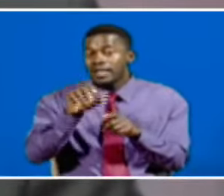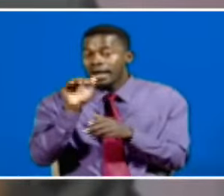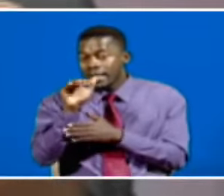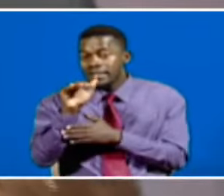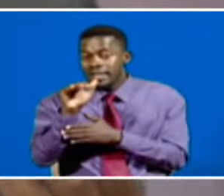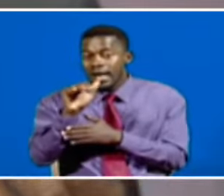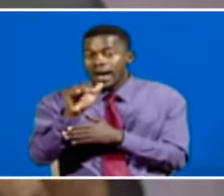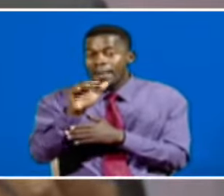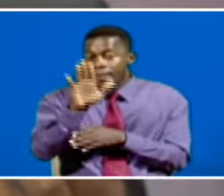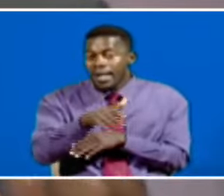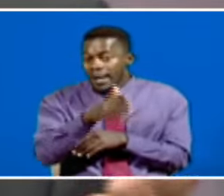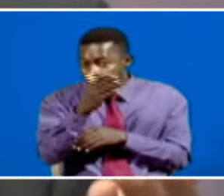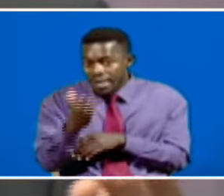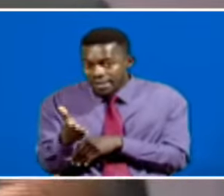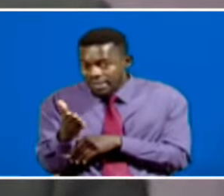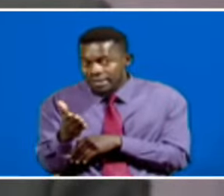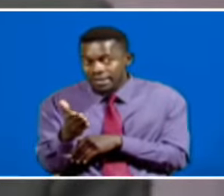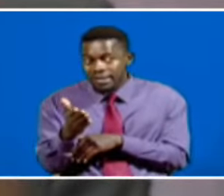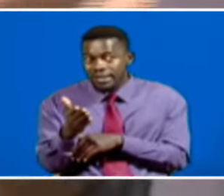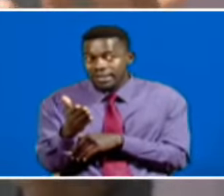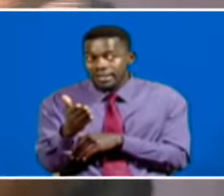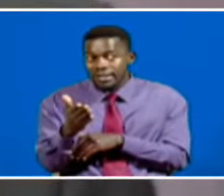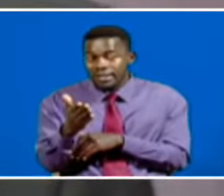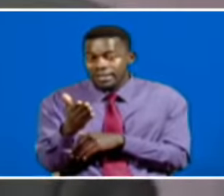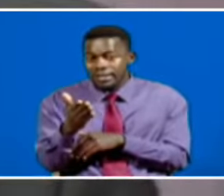a general